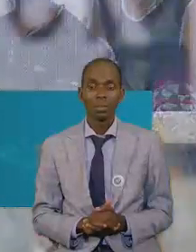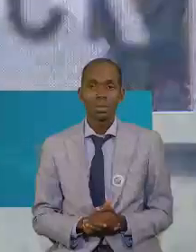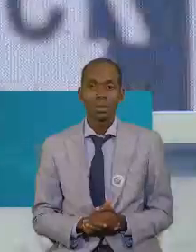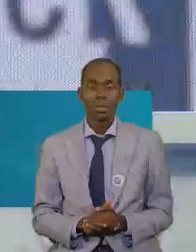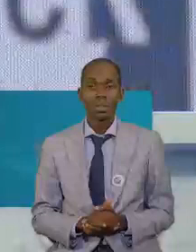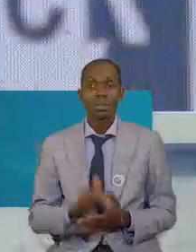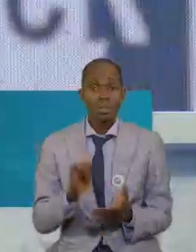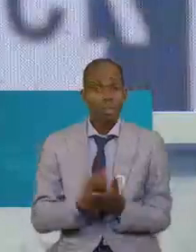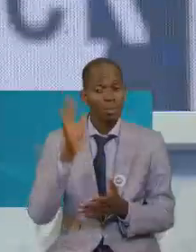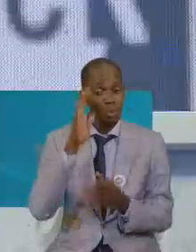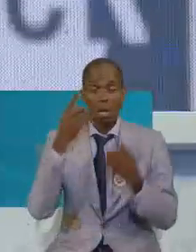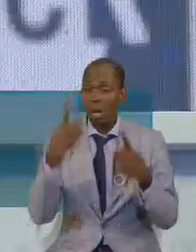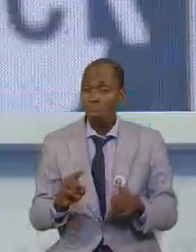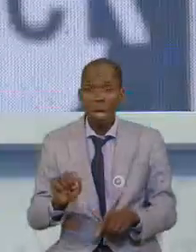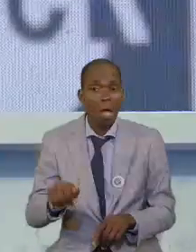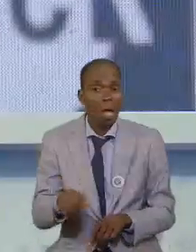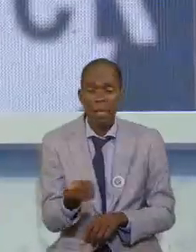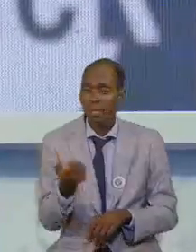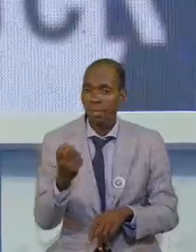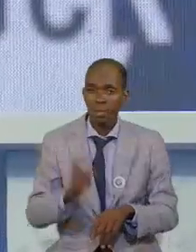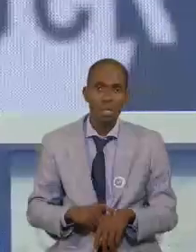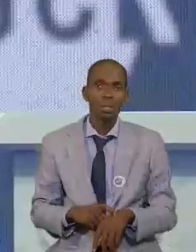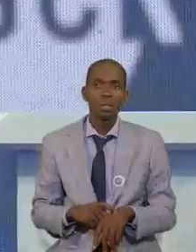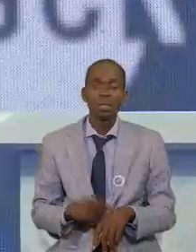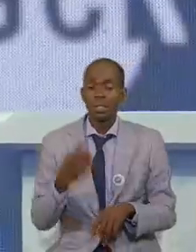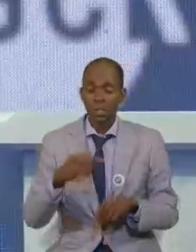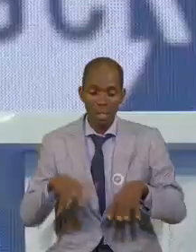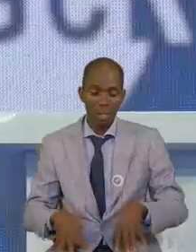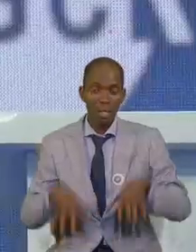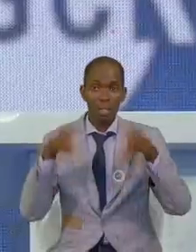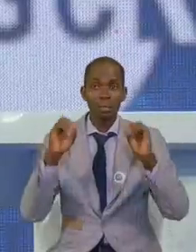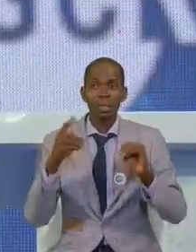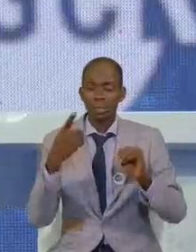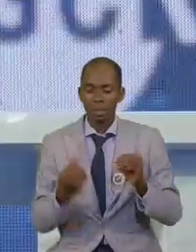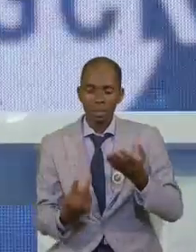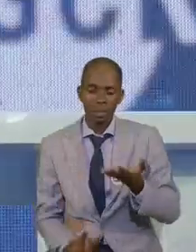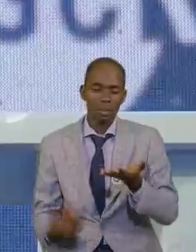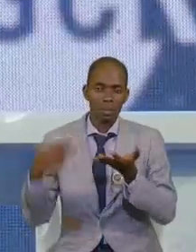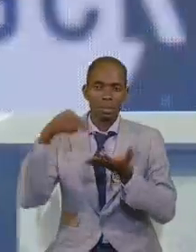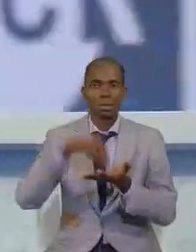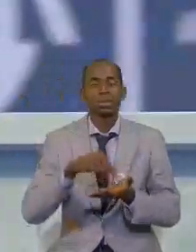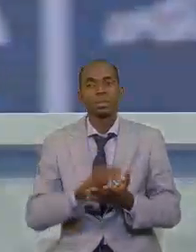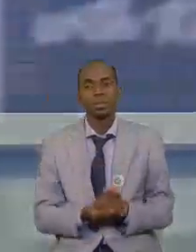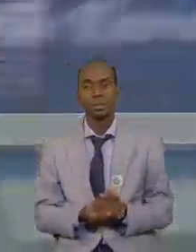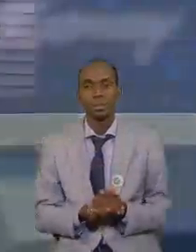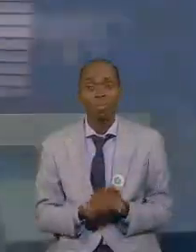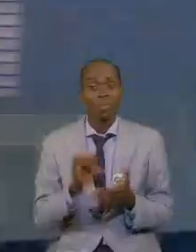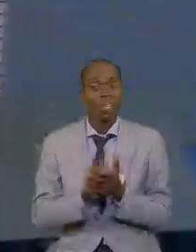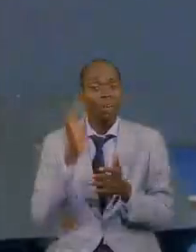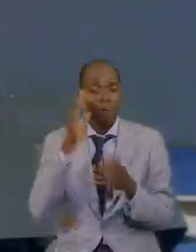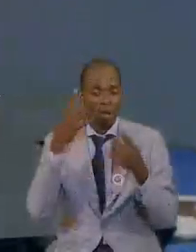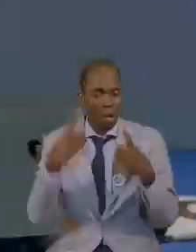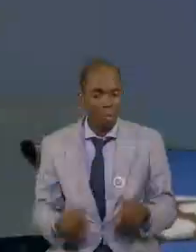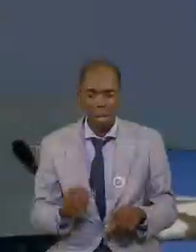That will happen anytime. The rapture, the resurrection. That will happen anytime